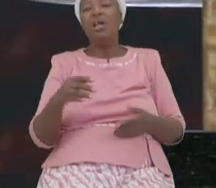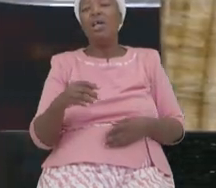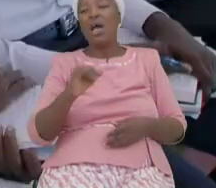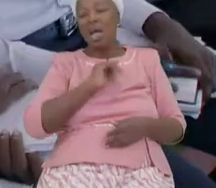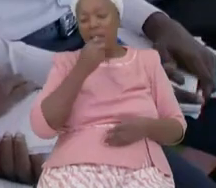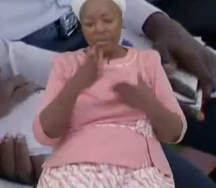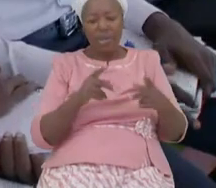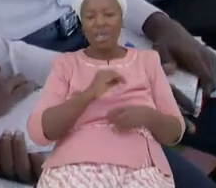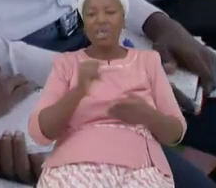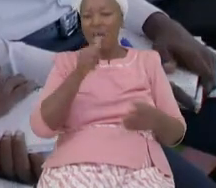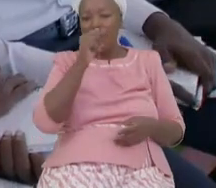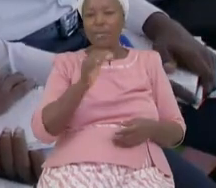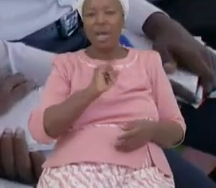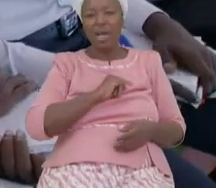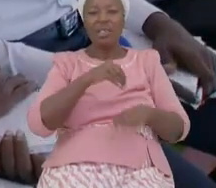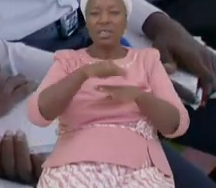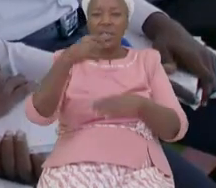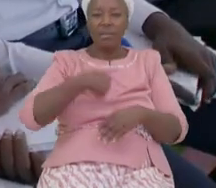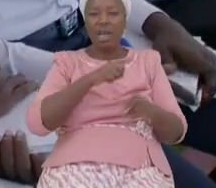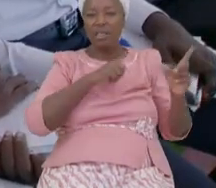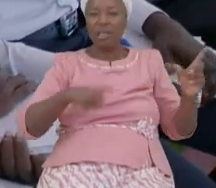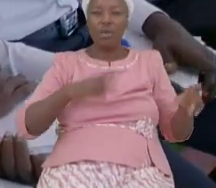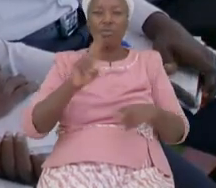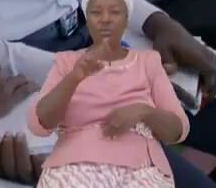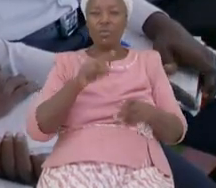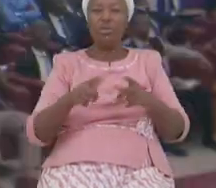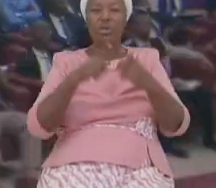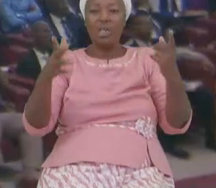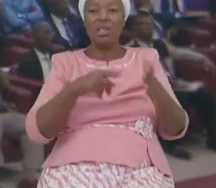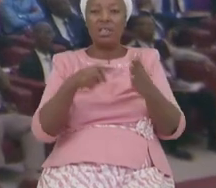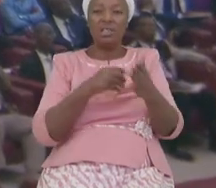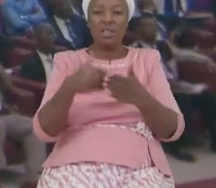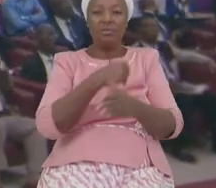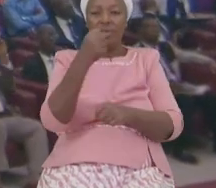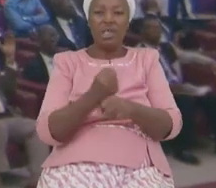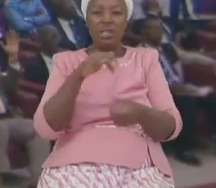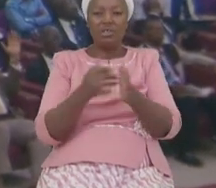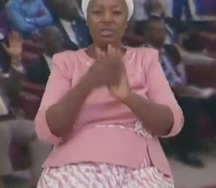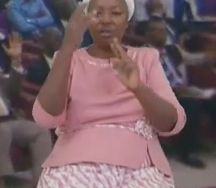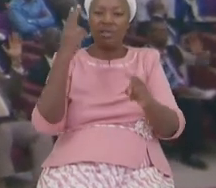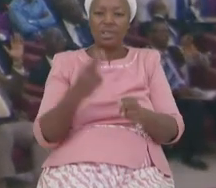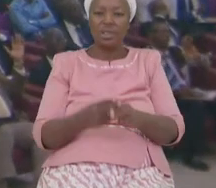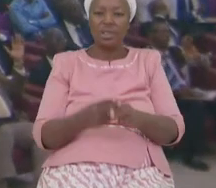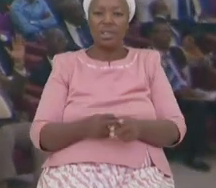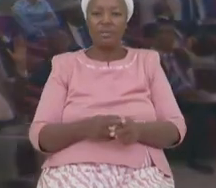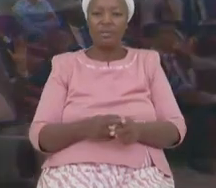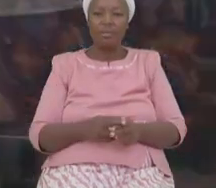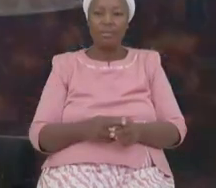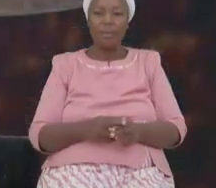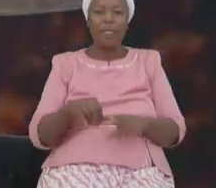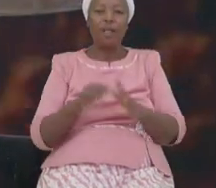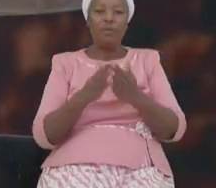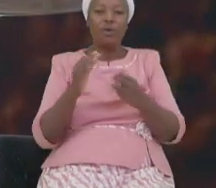I, send me, and the Lord will use you mightily this year in Jesus' name.